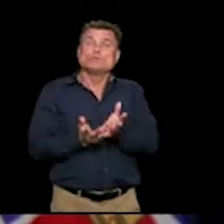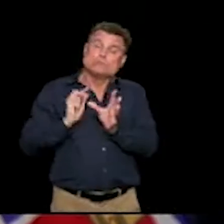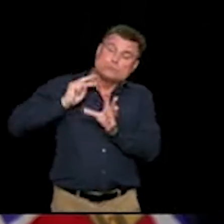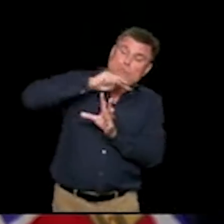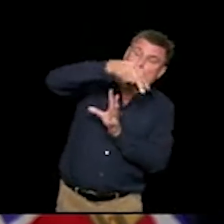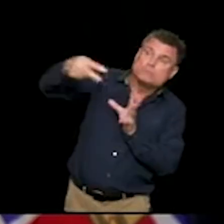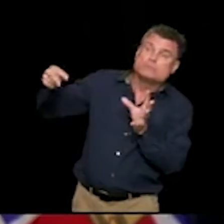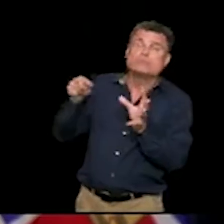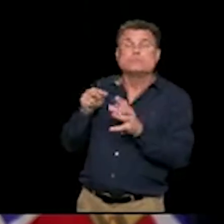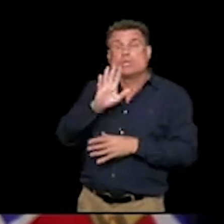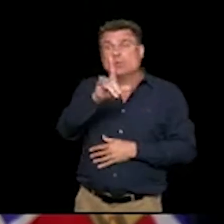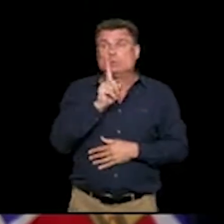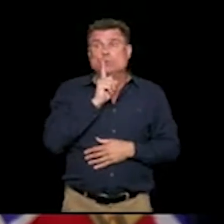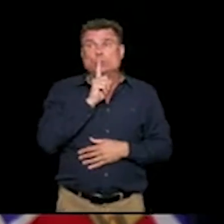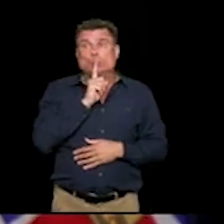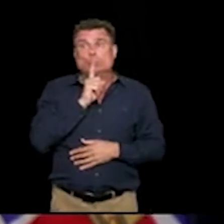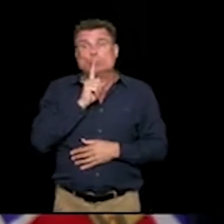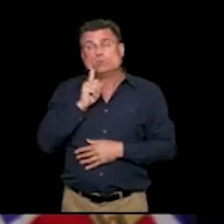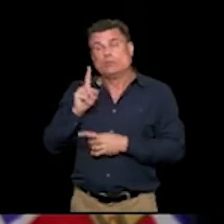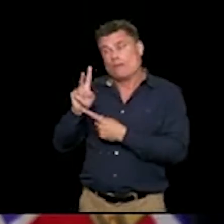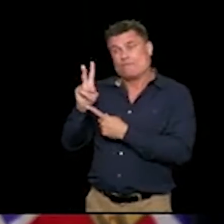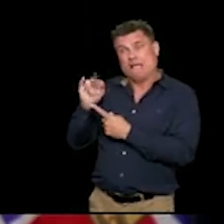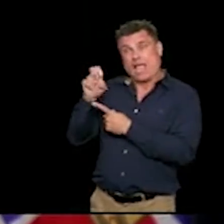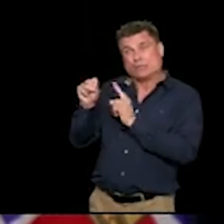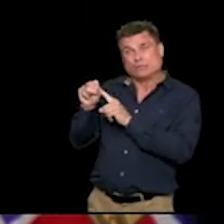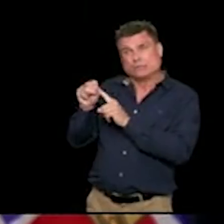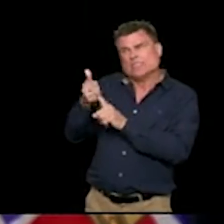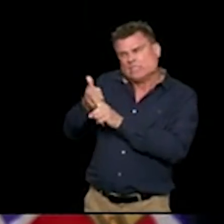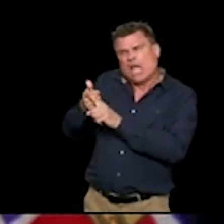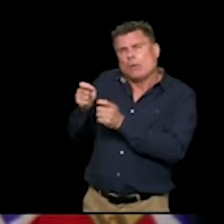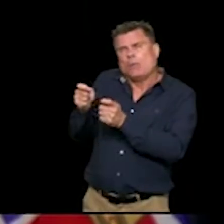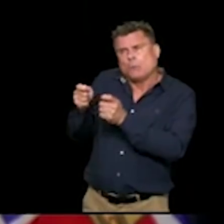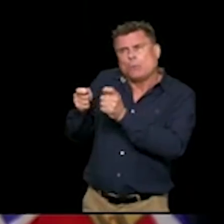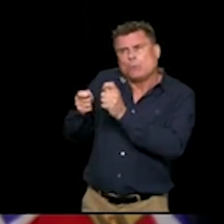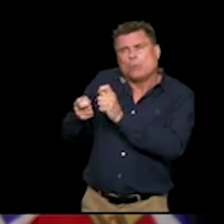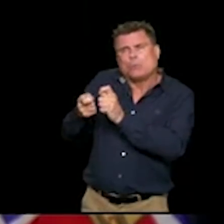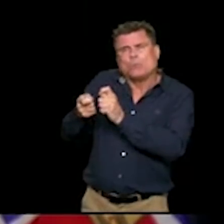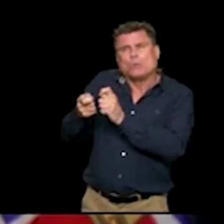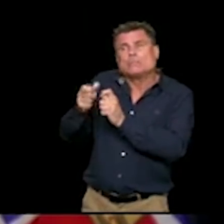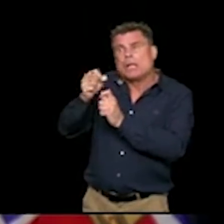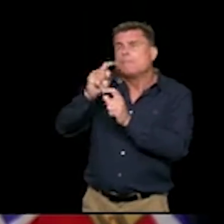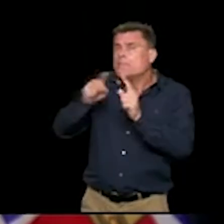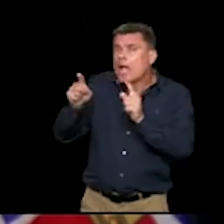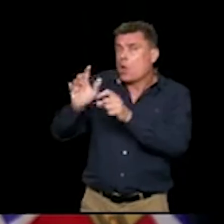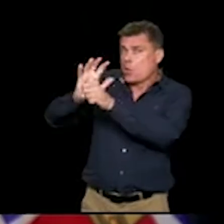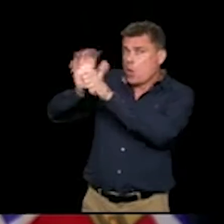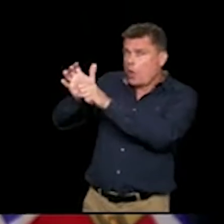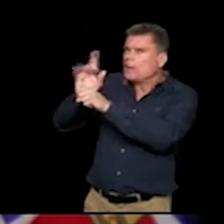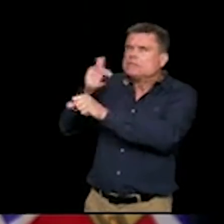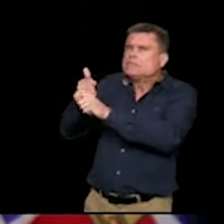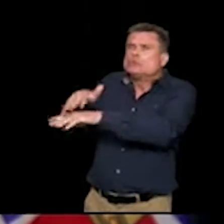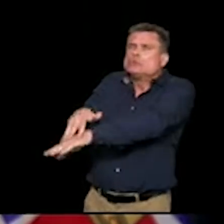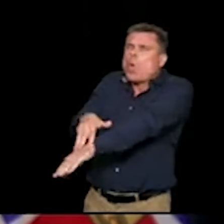world is it does change. It mutates, but relatively slowly compared to some other viruses like influenza, which change